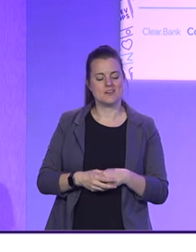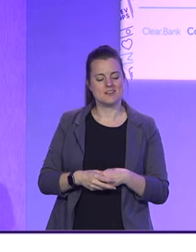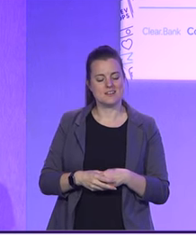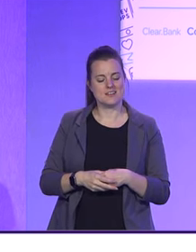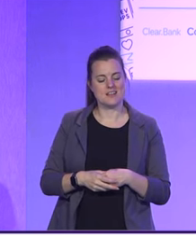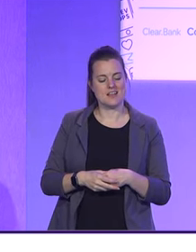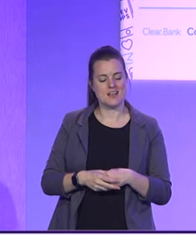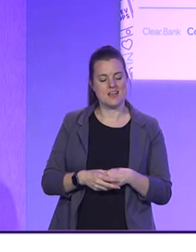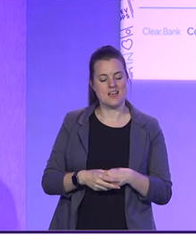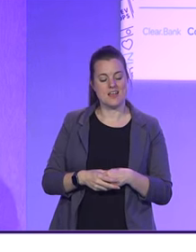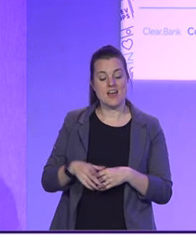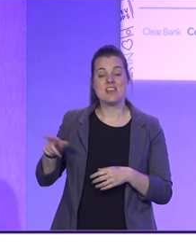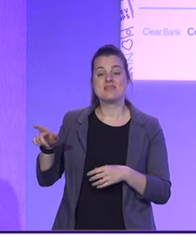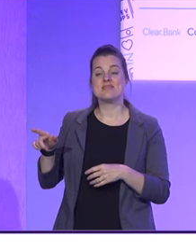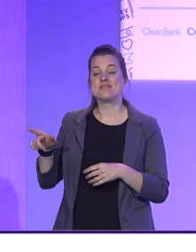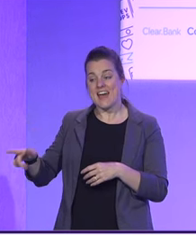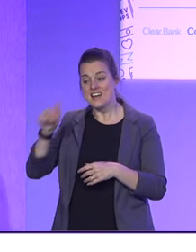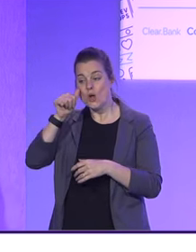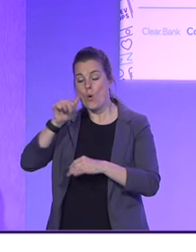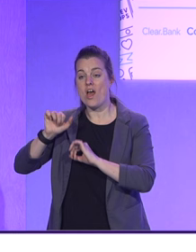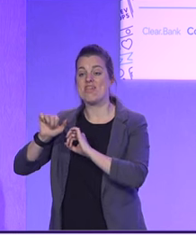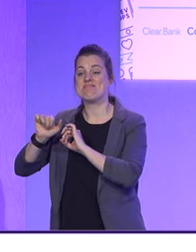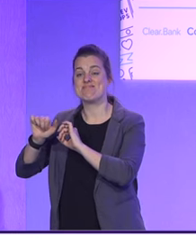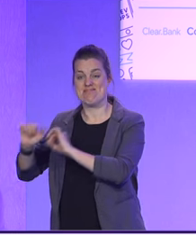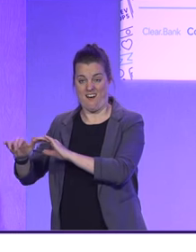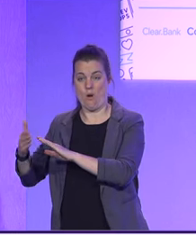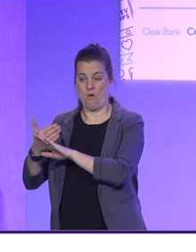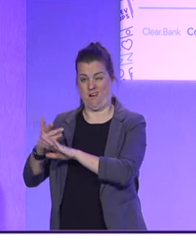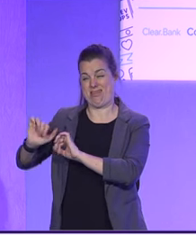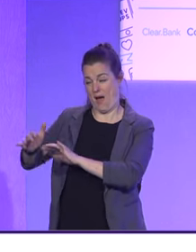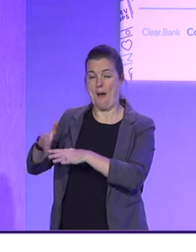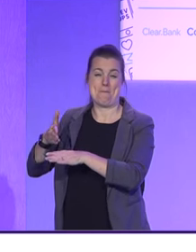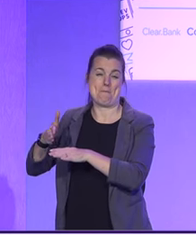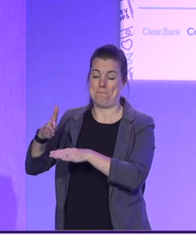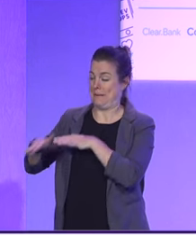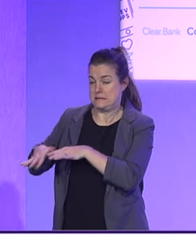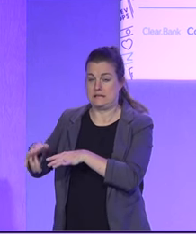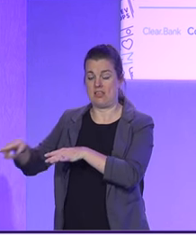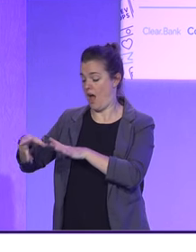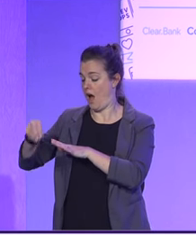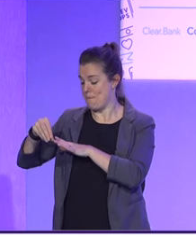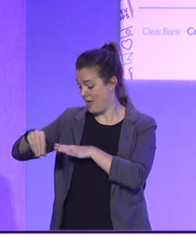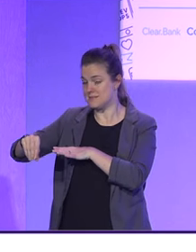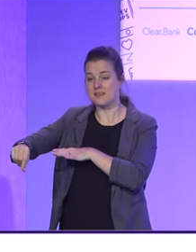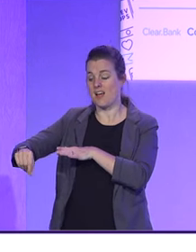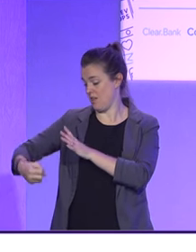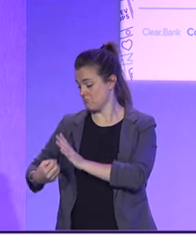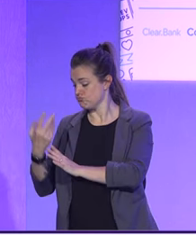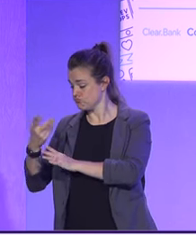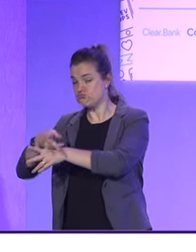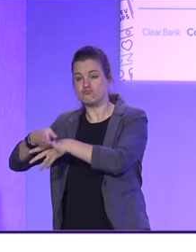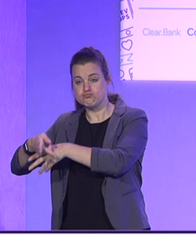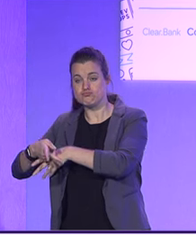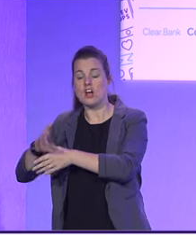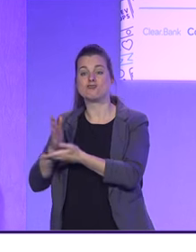So they have to plant crops, they have to manage cows and many things. The second thing is that basically they prefer to spend